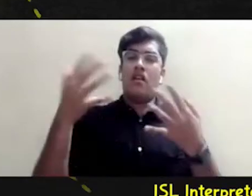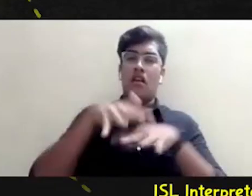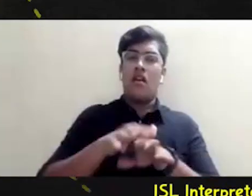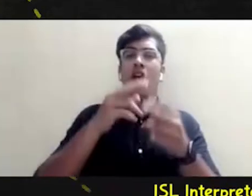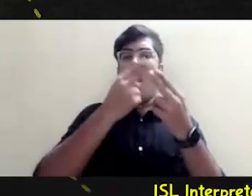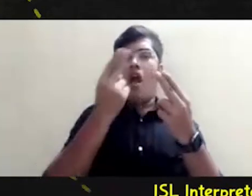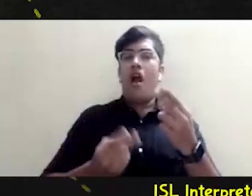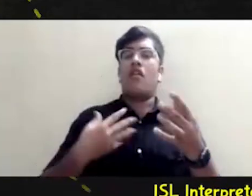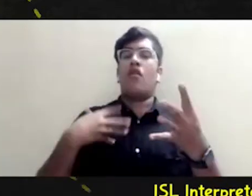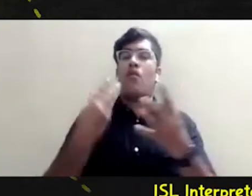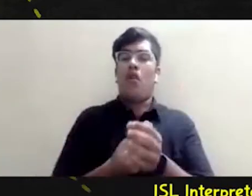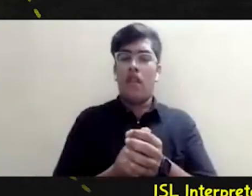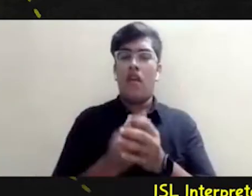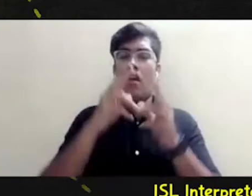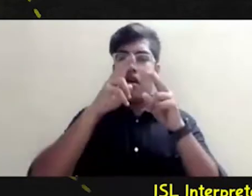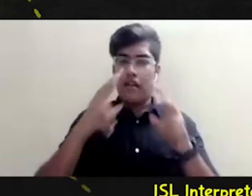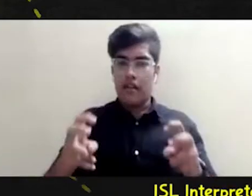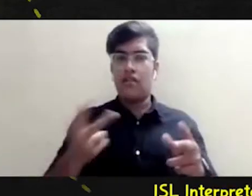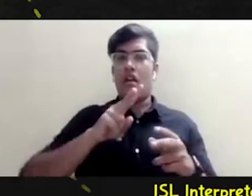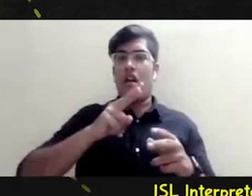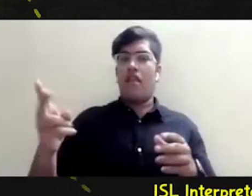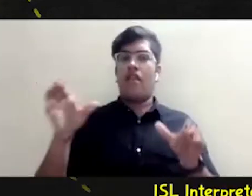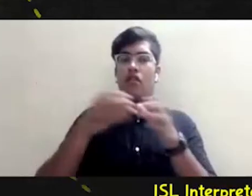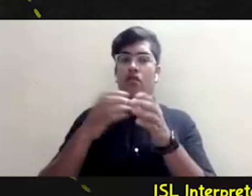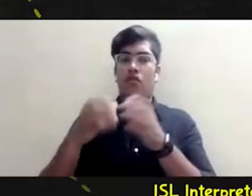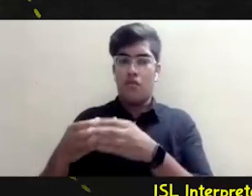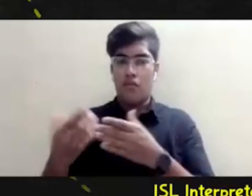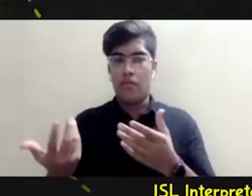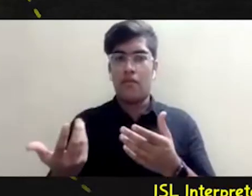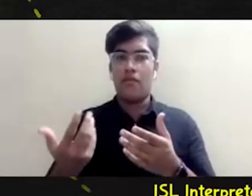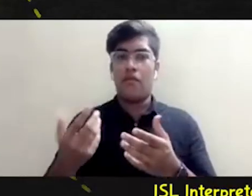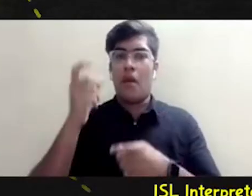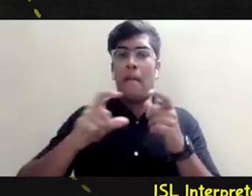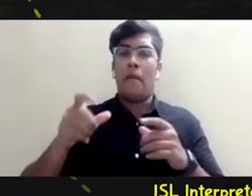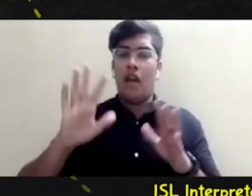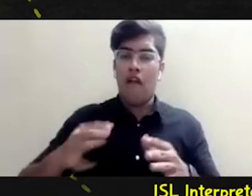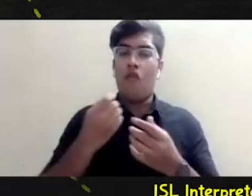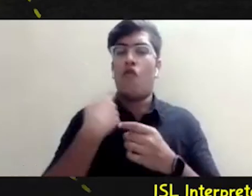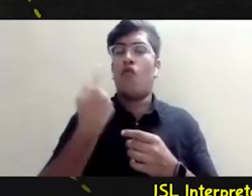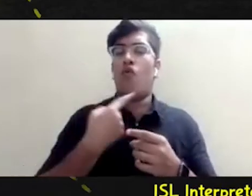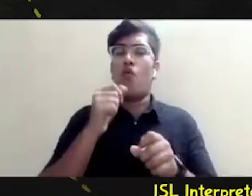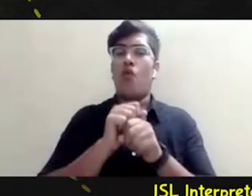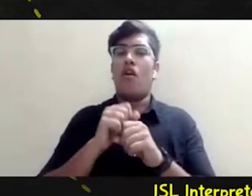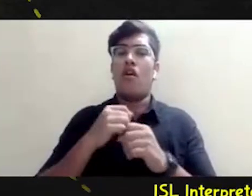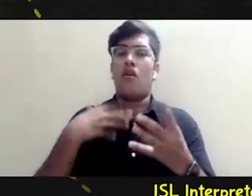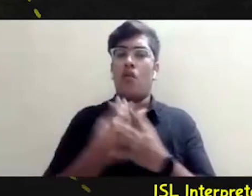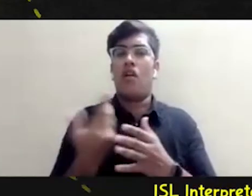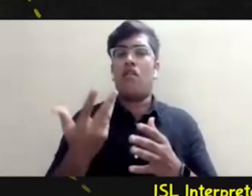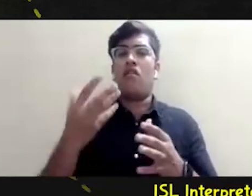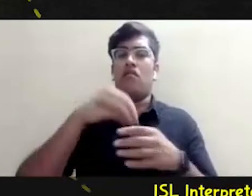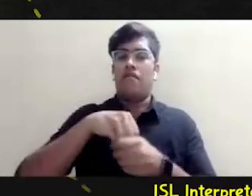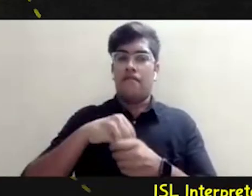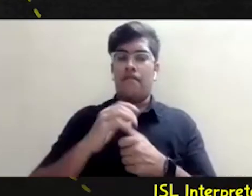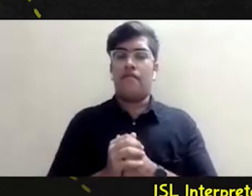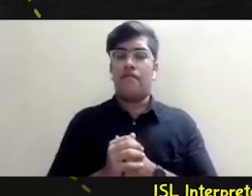with research and other disciplines, and there are people who are working on the intersections. I think the most